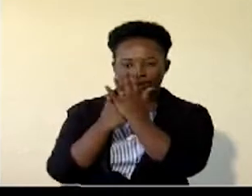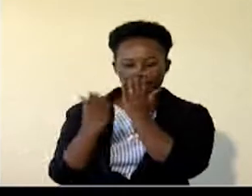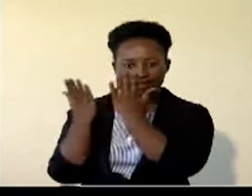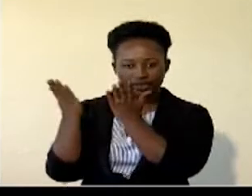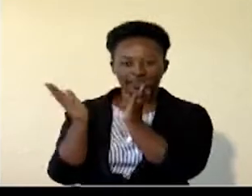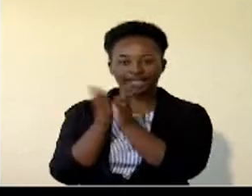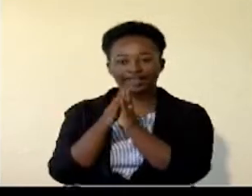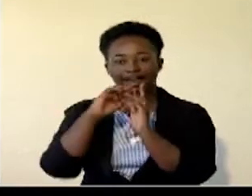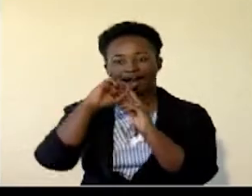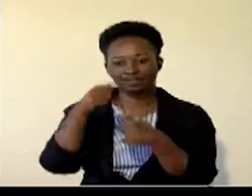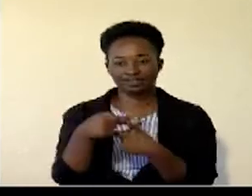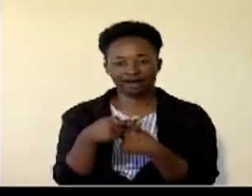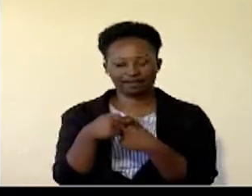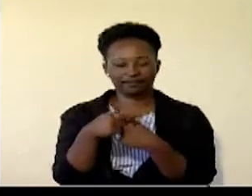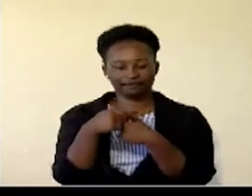and